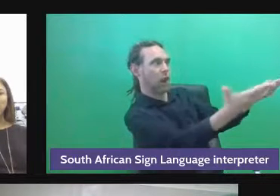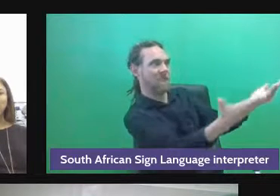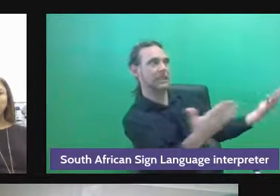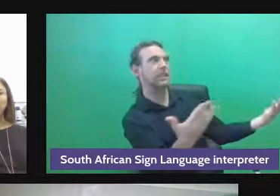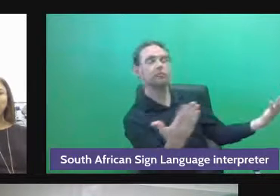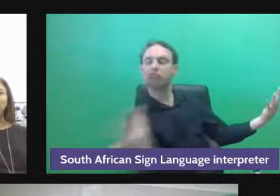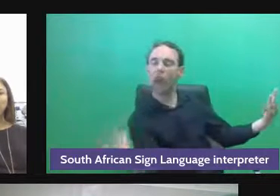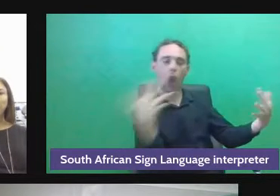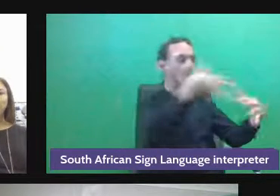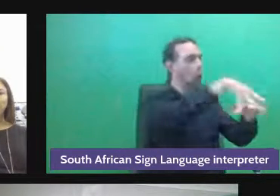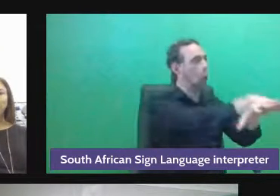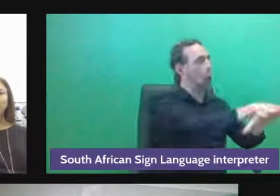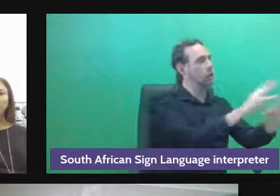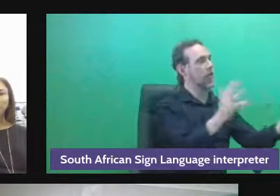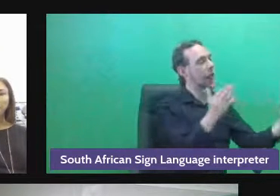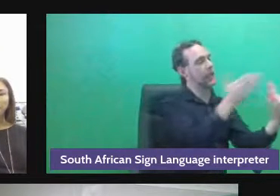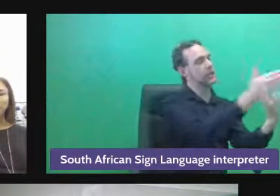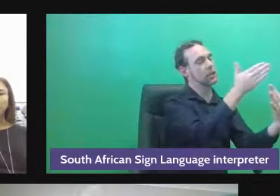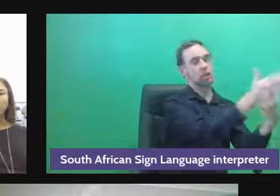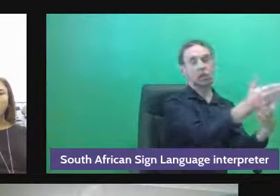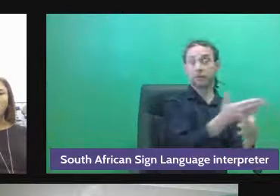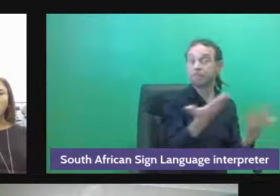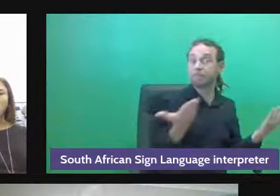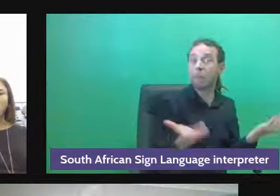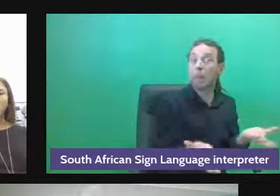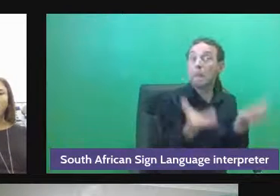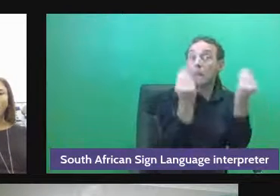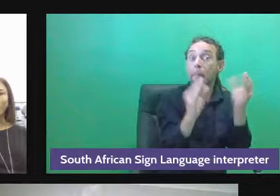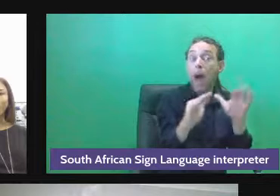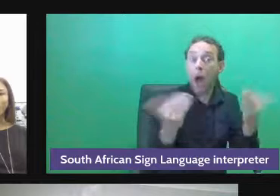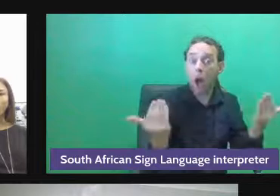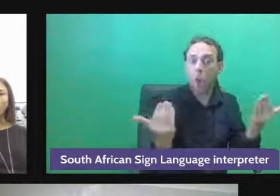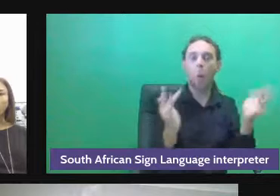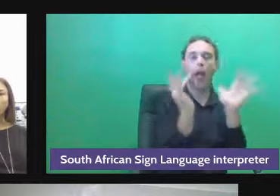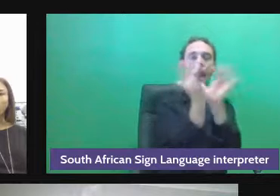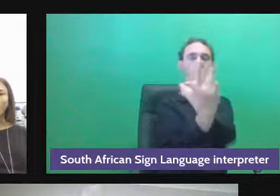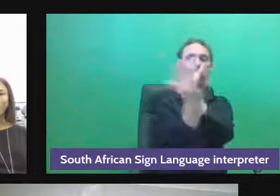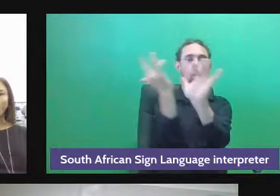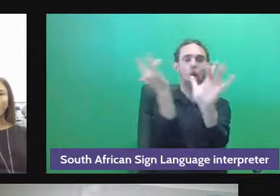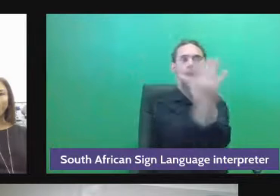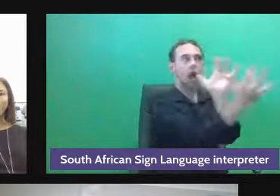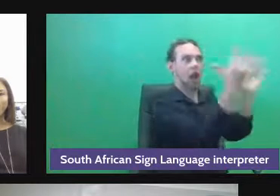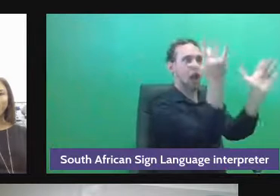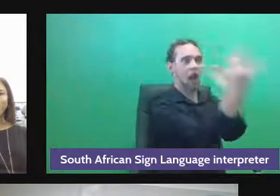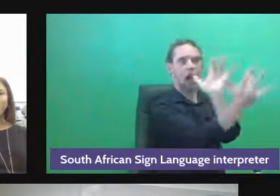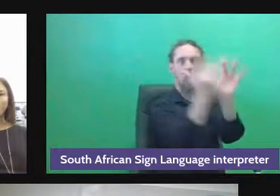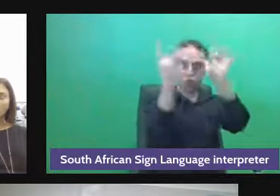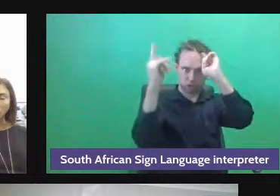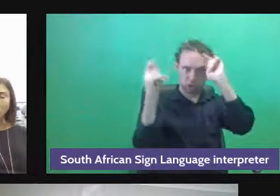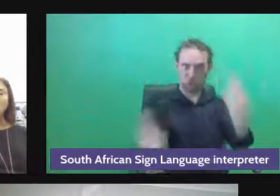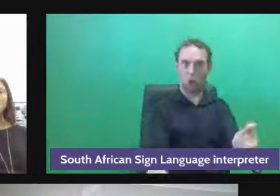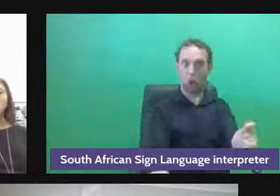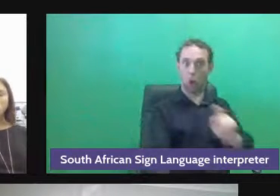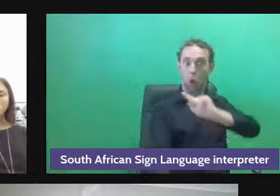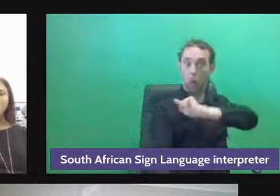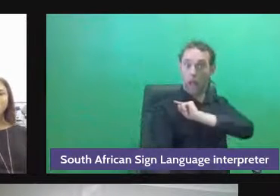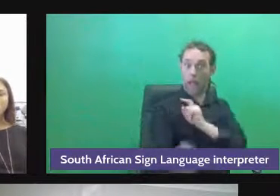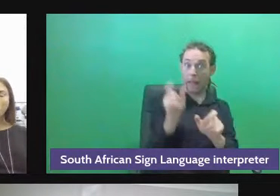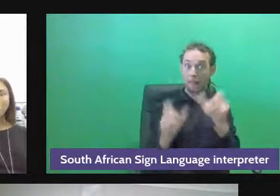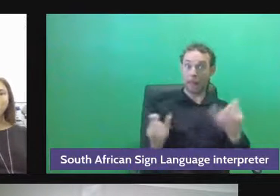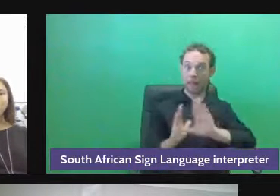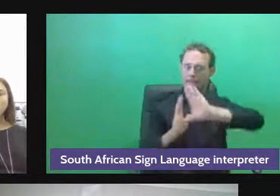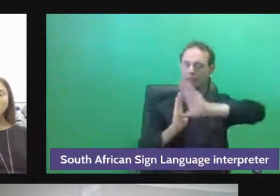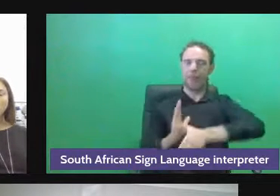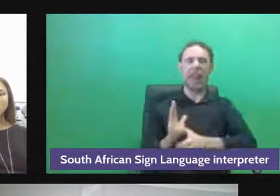of allies is essential to ensuring that persons with disabilities may live their lives free from threat of any form